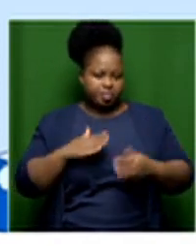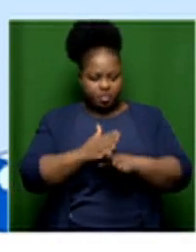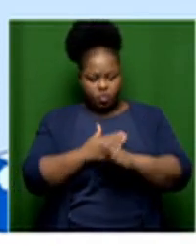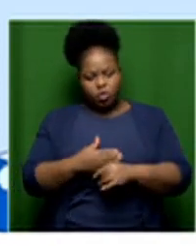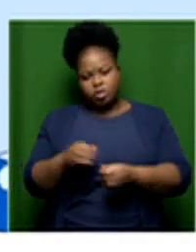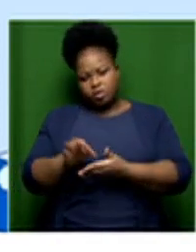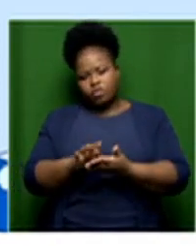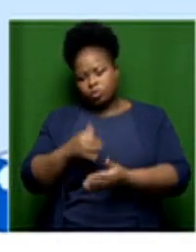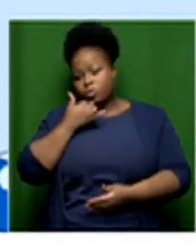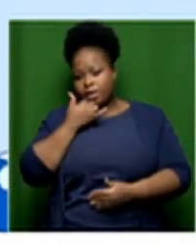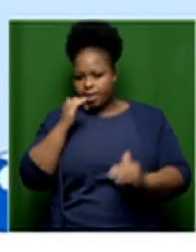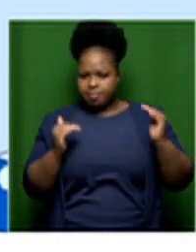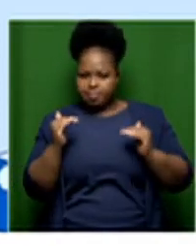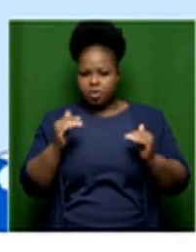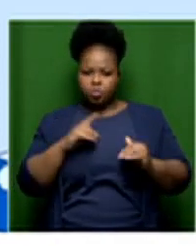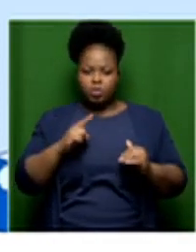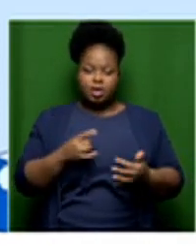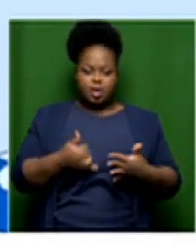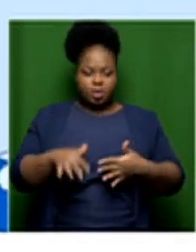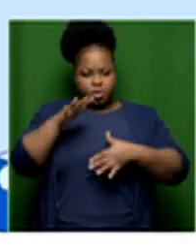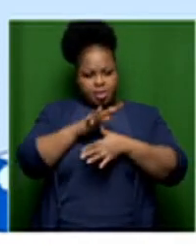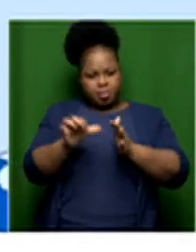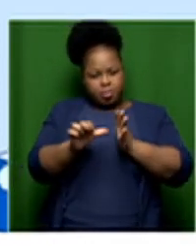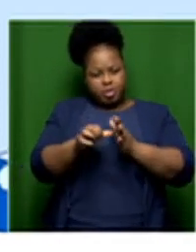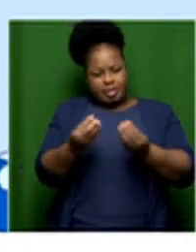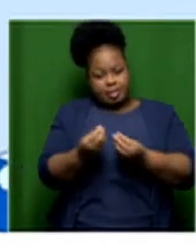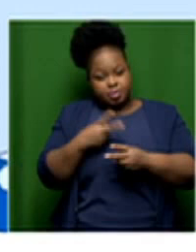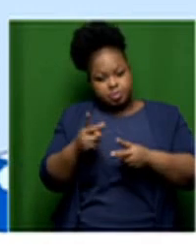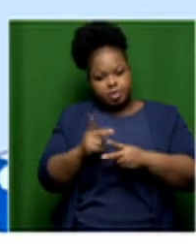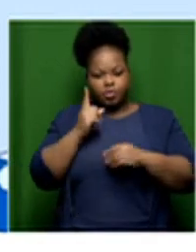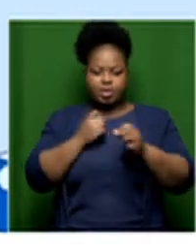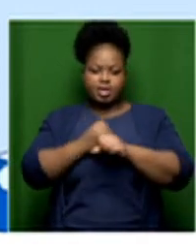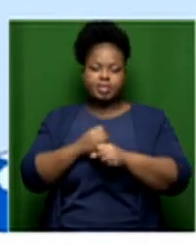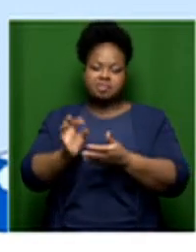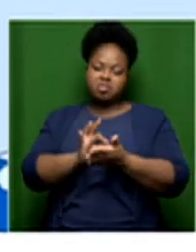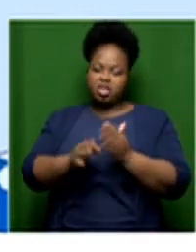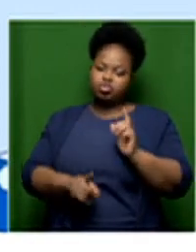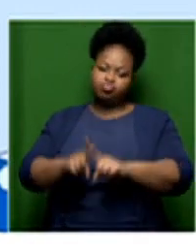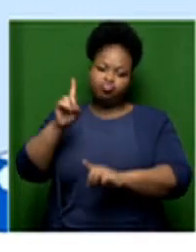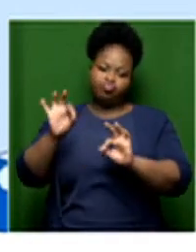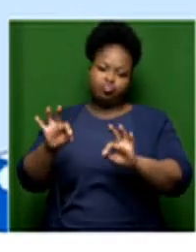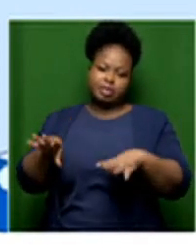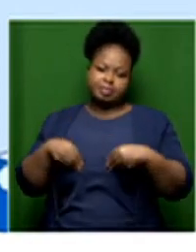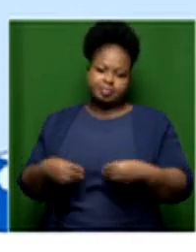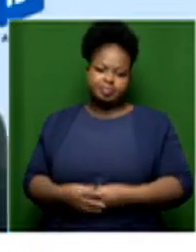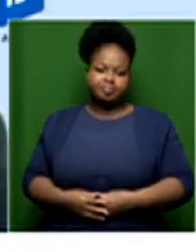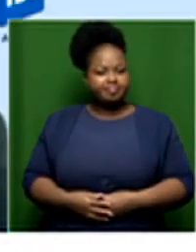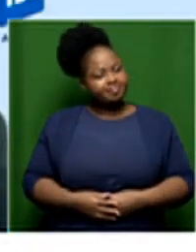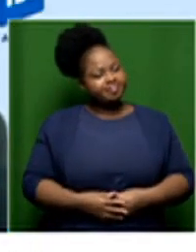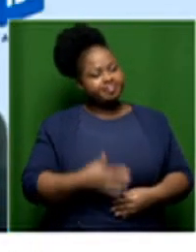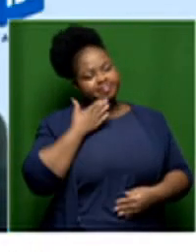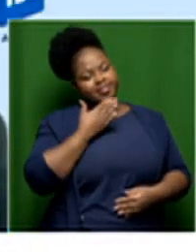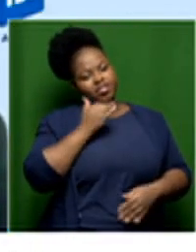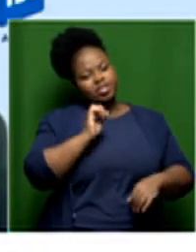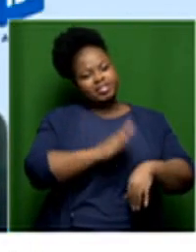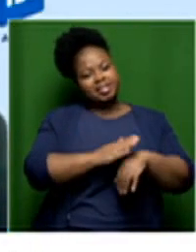So we are happy on the balance that the key things that we needed to prepare for next year's elections have been passed by the committee. Well, thank you so much for